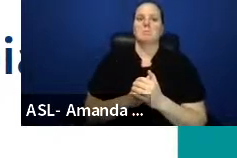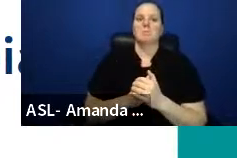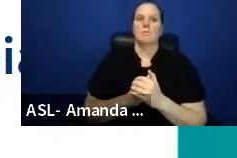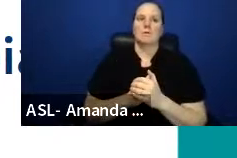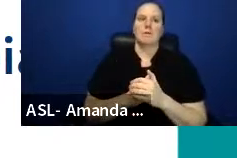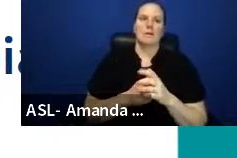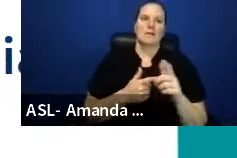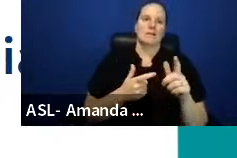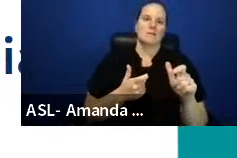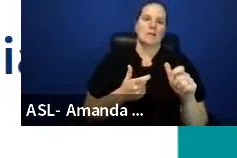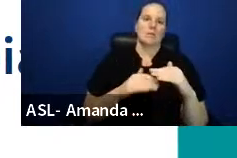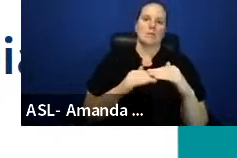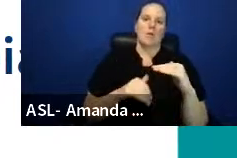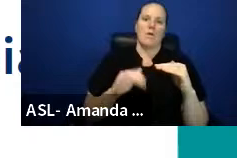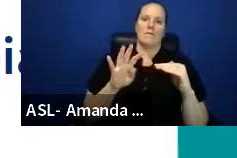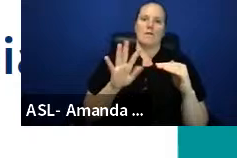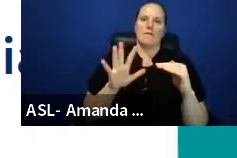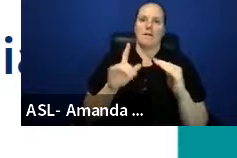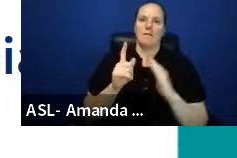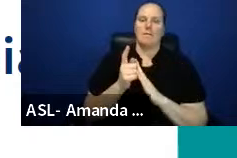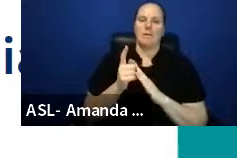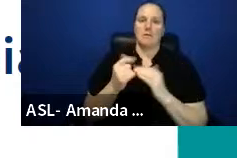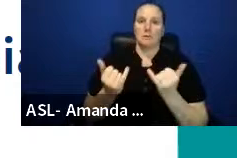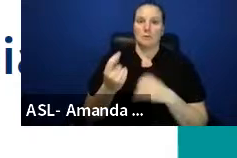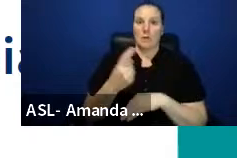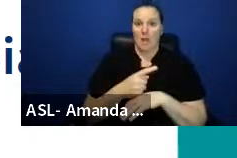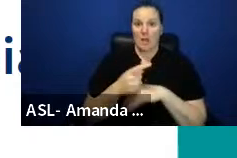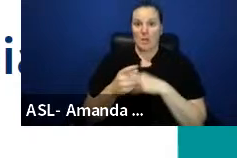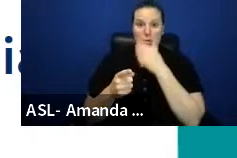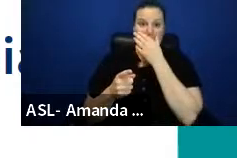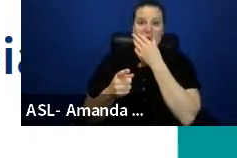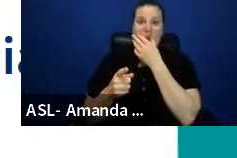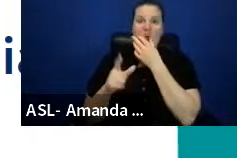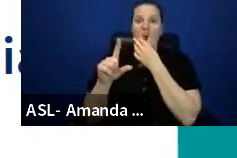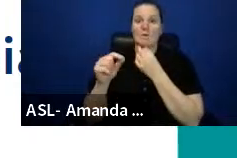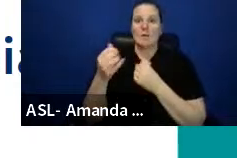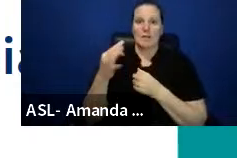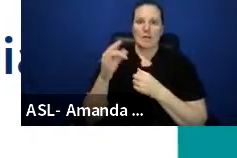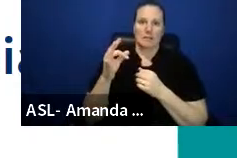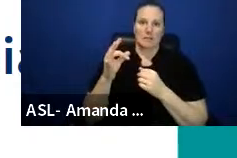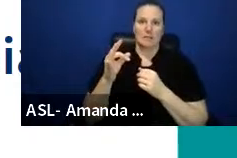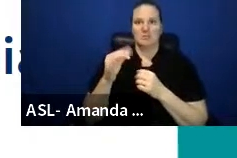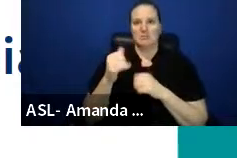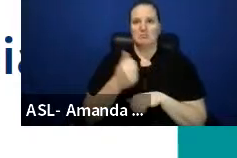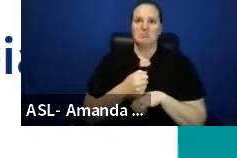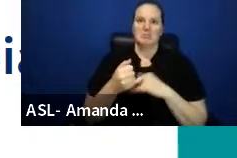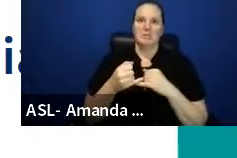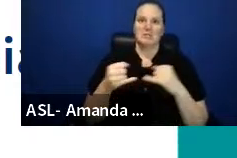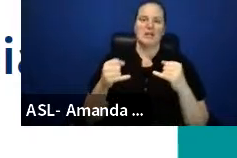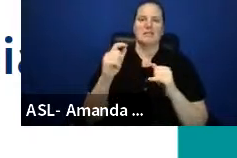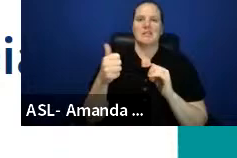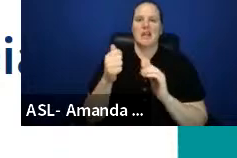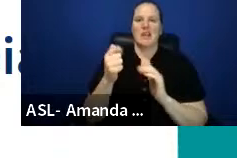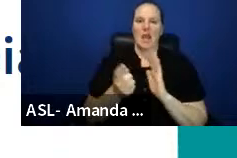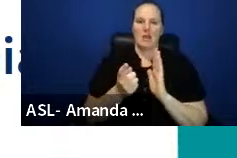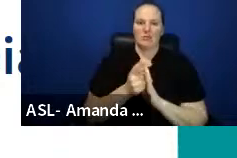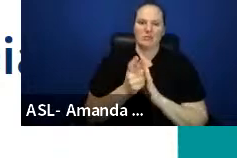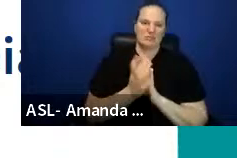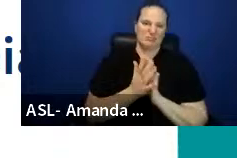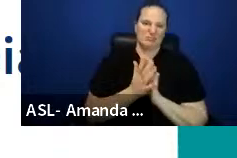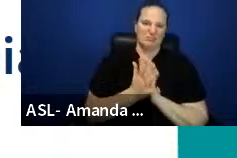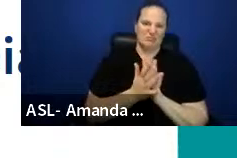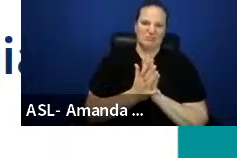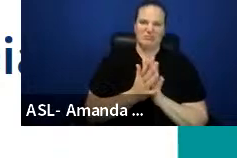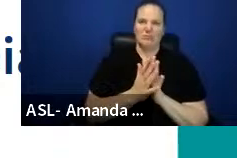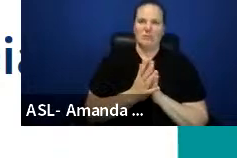speeds below 45 miles an hour. So today's condition in 2019 as a baseline, we have about 10 hours of congestion at